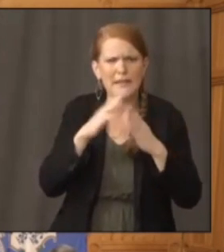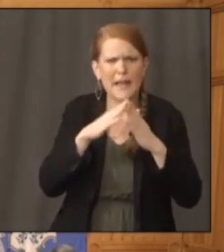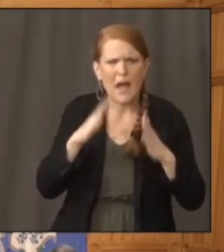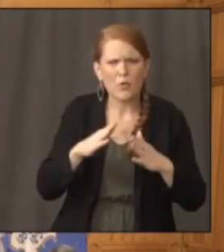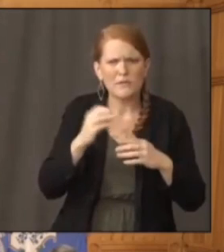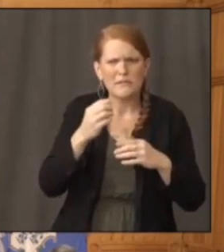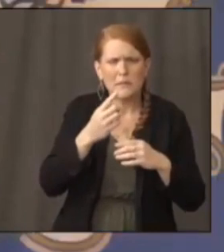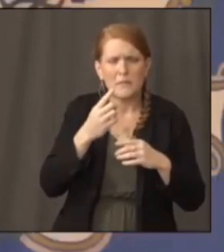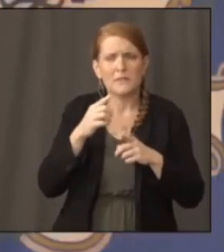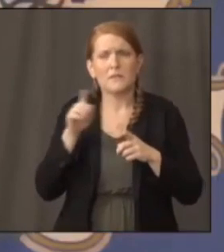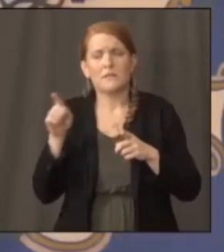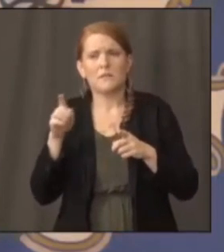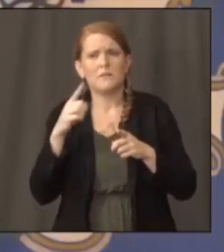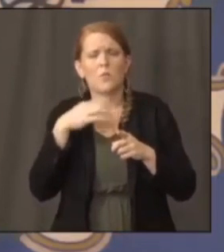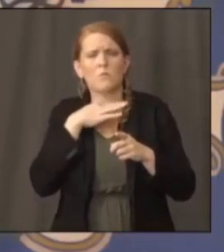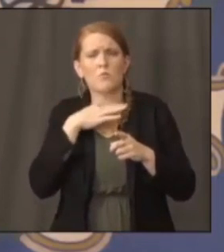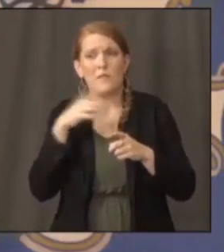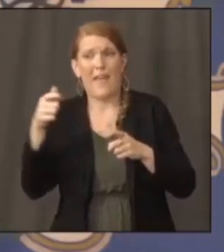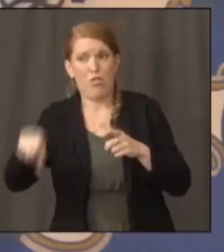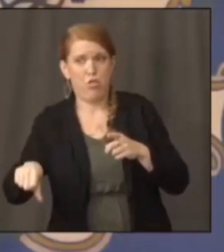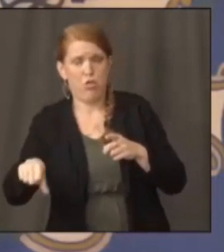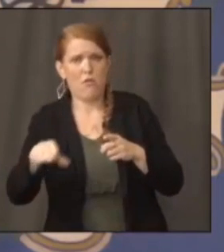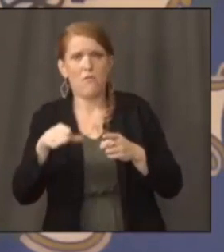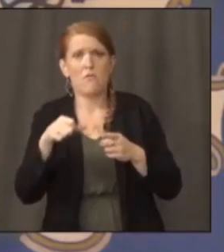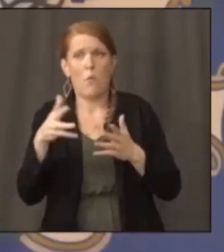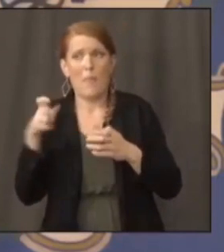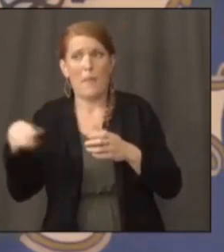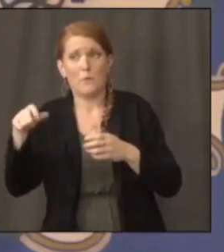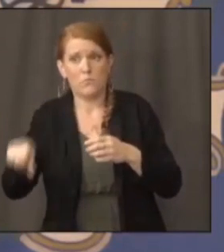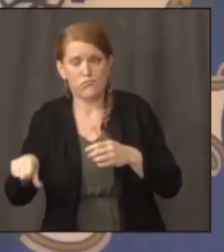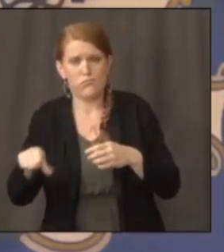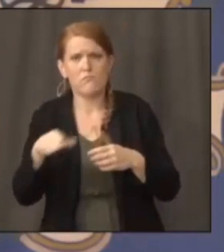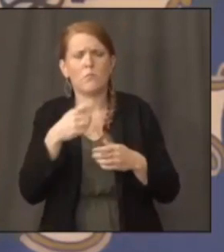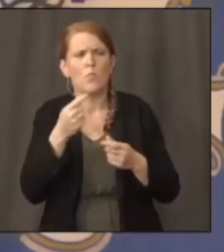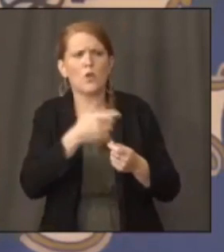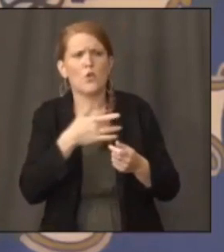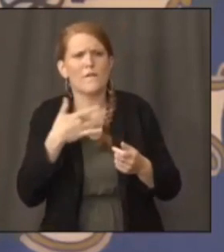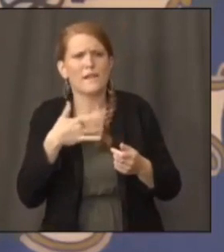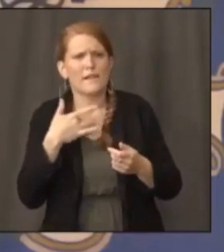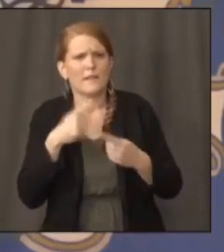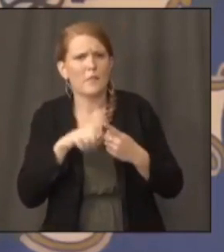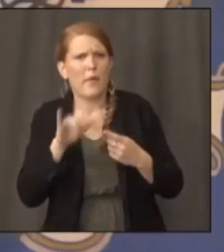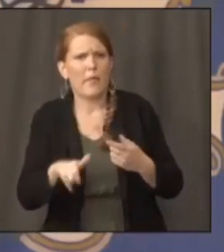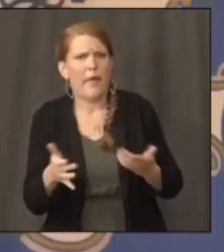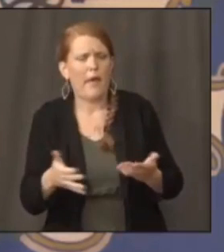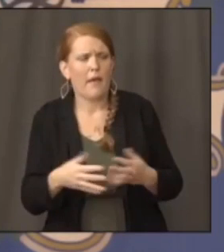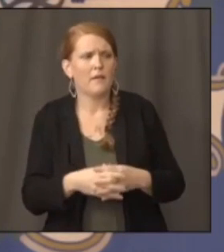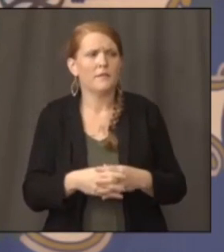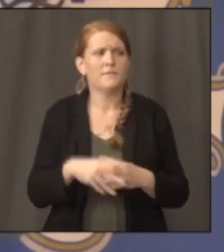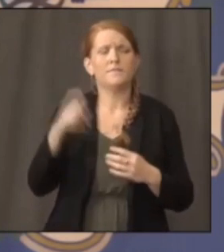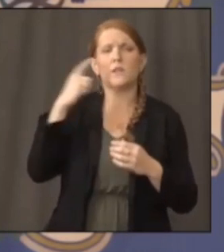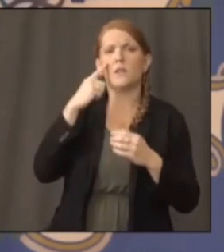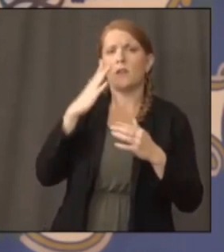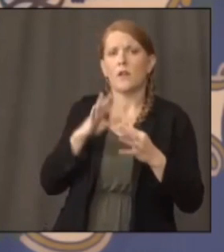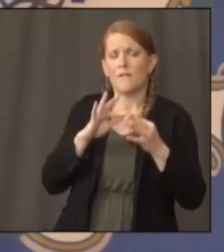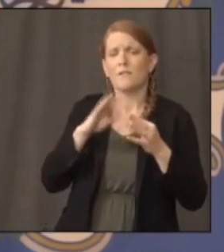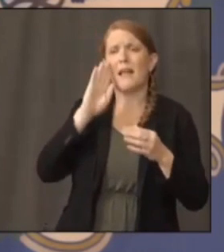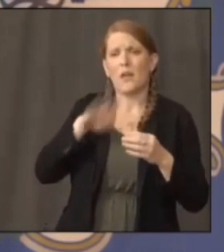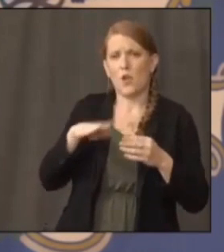My thoughts are that the leadership's going to get together, I think, tomorrow and vote to